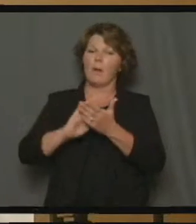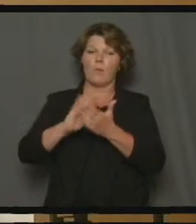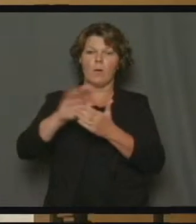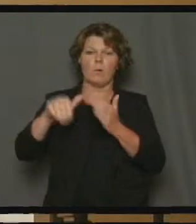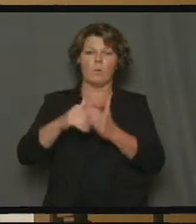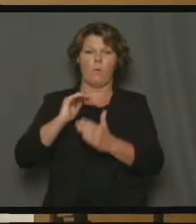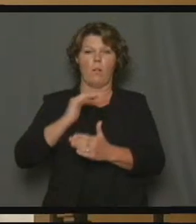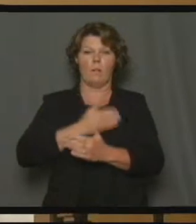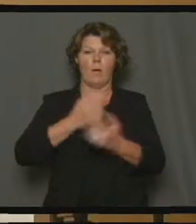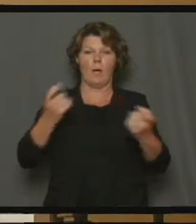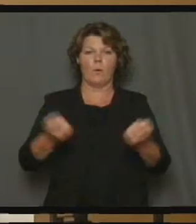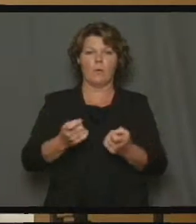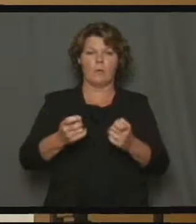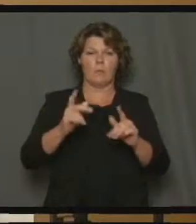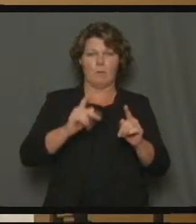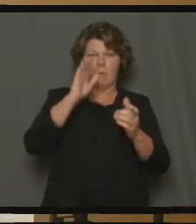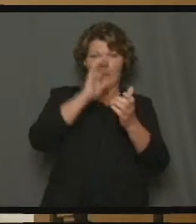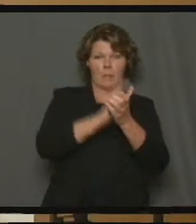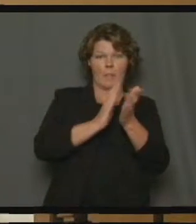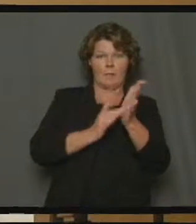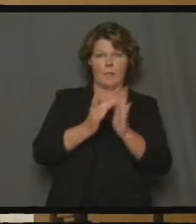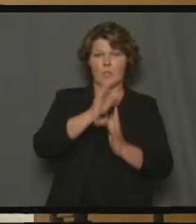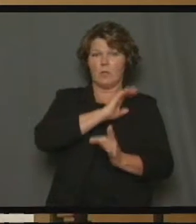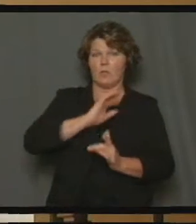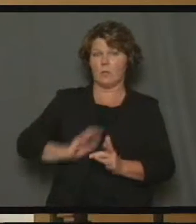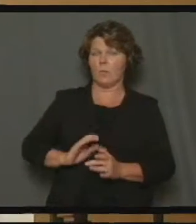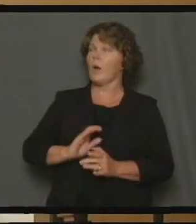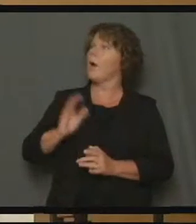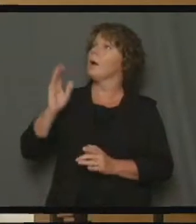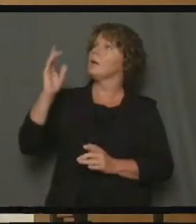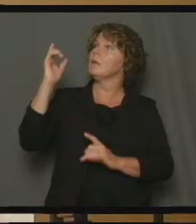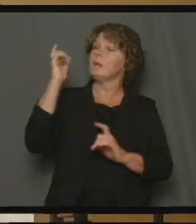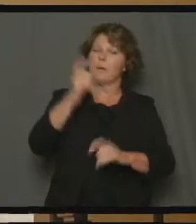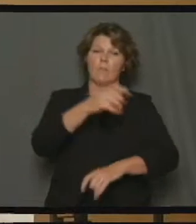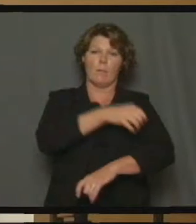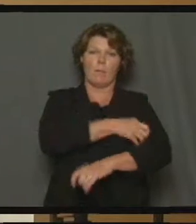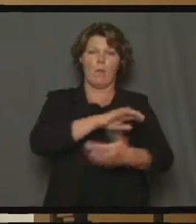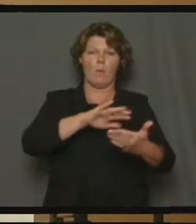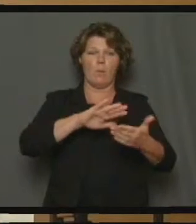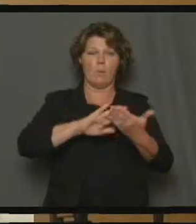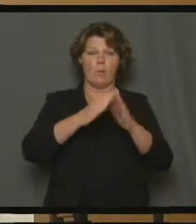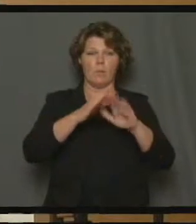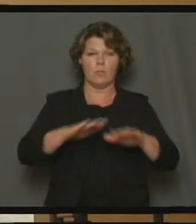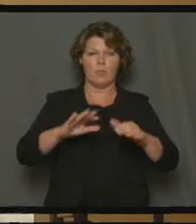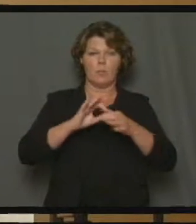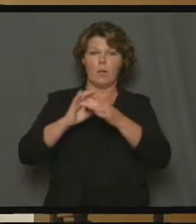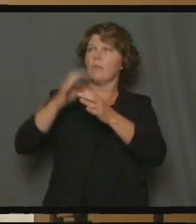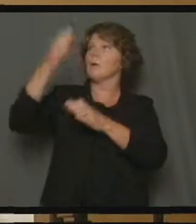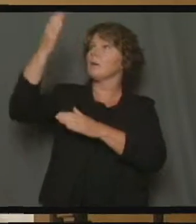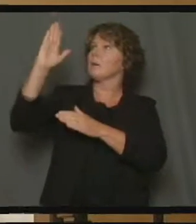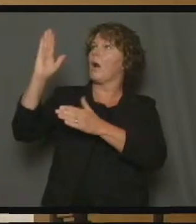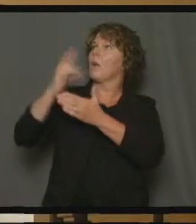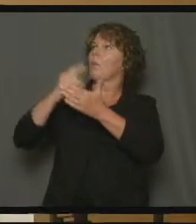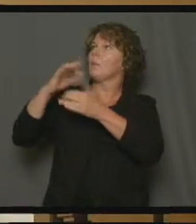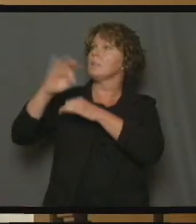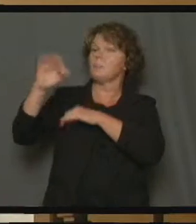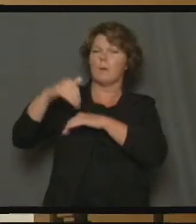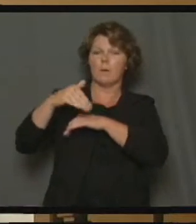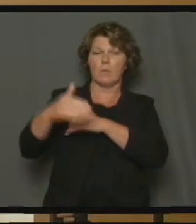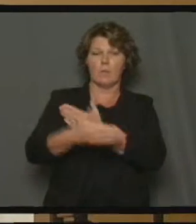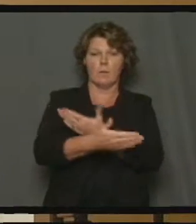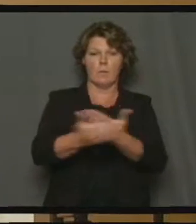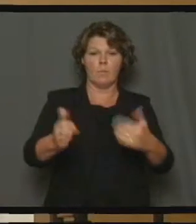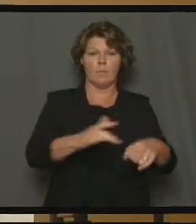sins. To those who believe in Jesus Christ, he gives the power to become the children of God and bestows on them the Holy